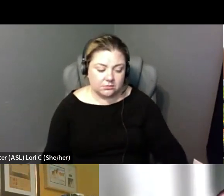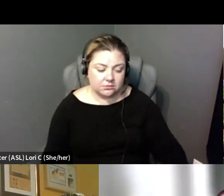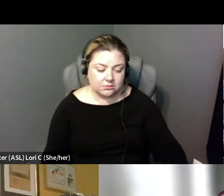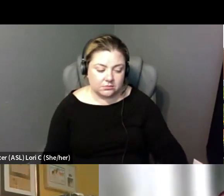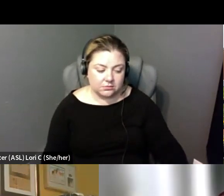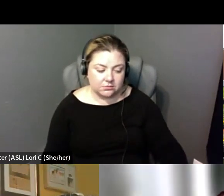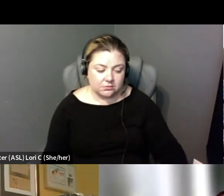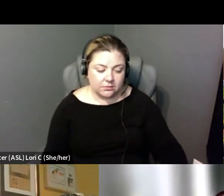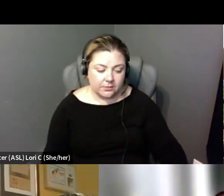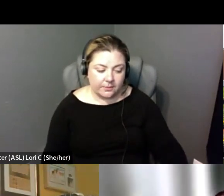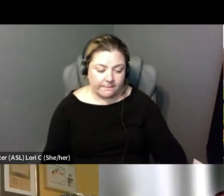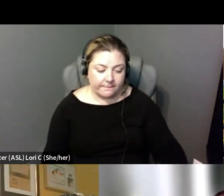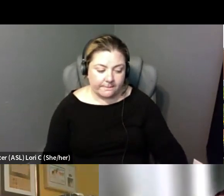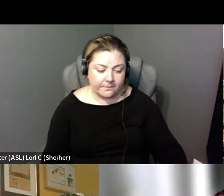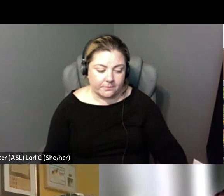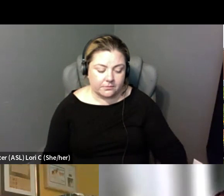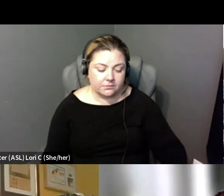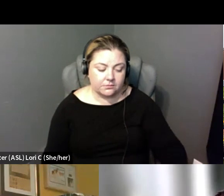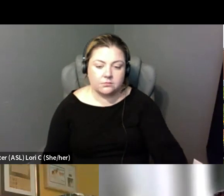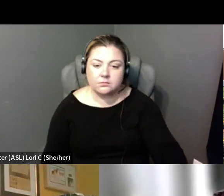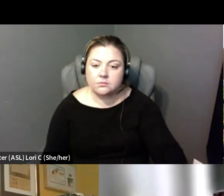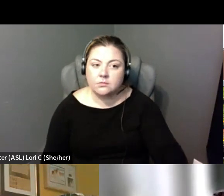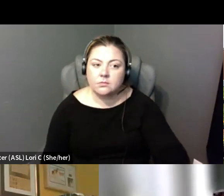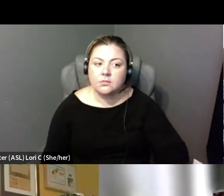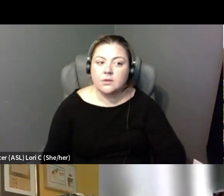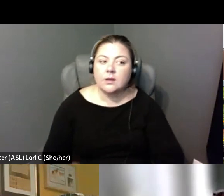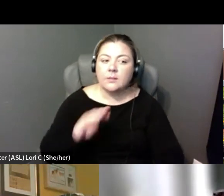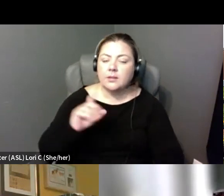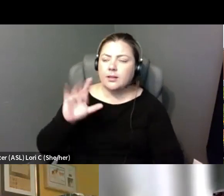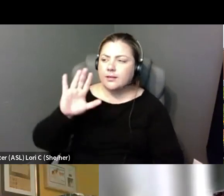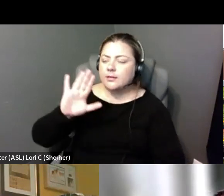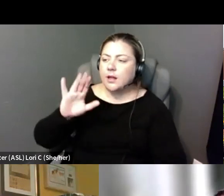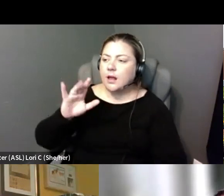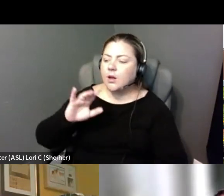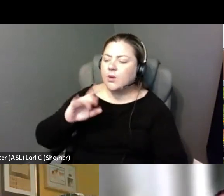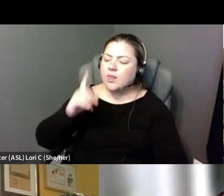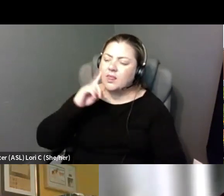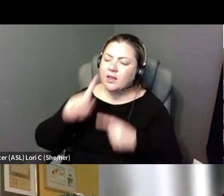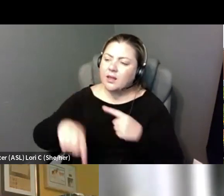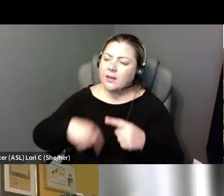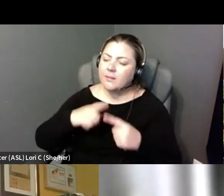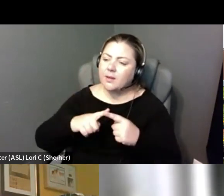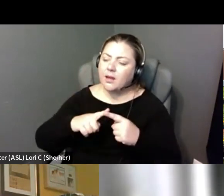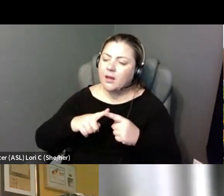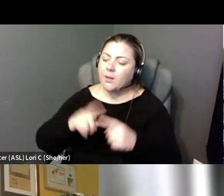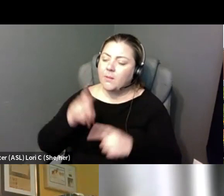I want to push back on that a little bit, especially when thinking about communities and neighborhoods in Boston.